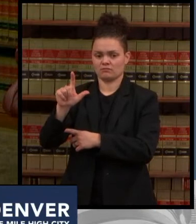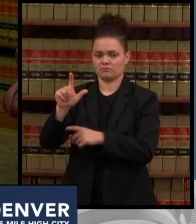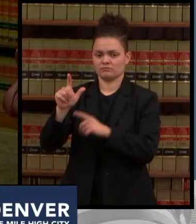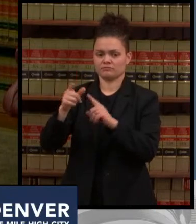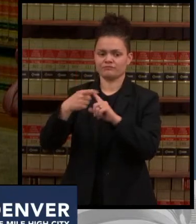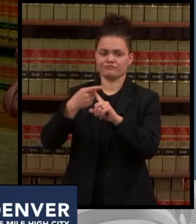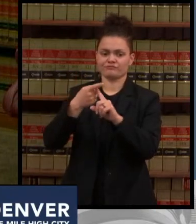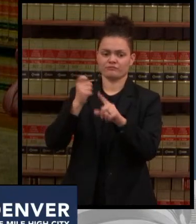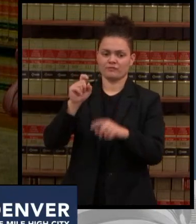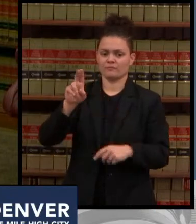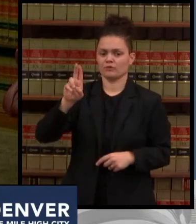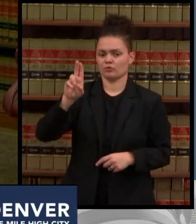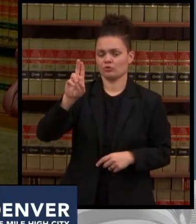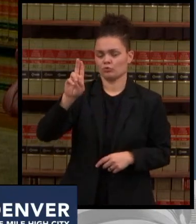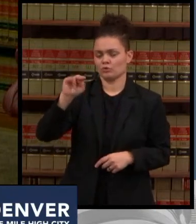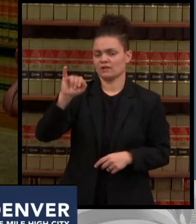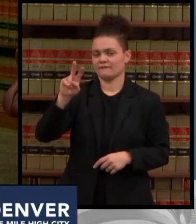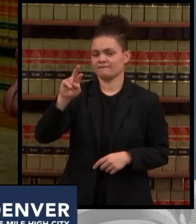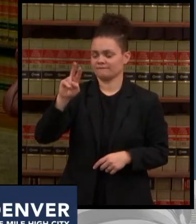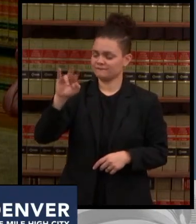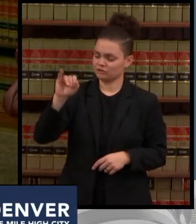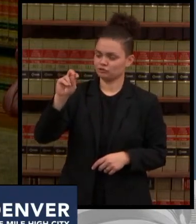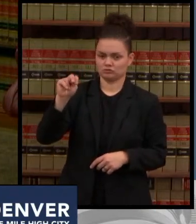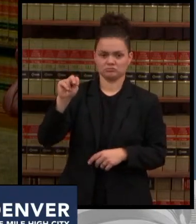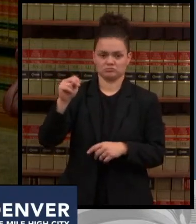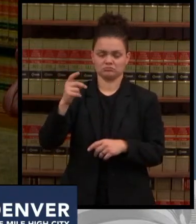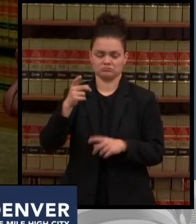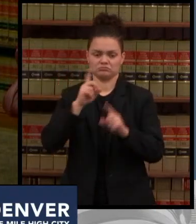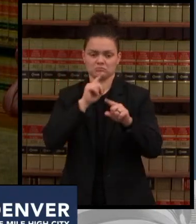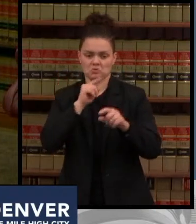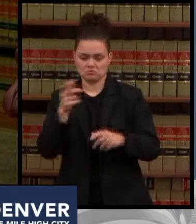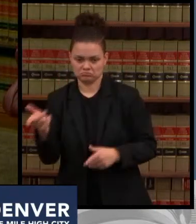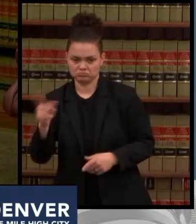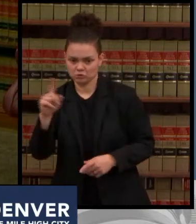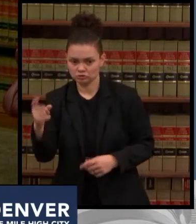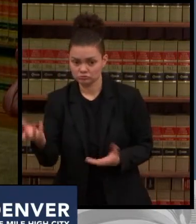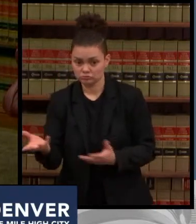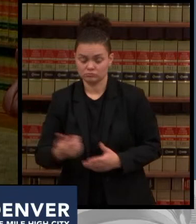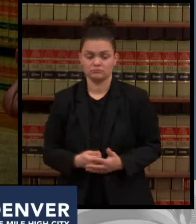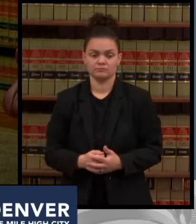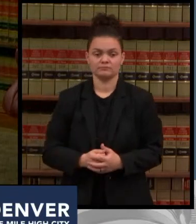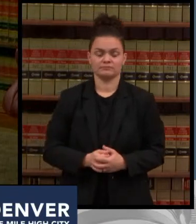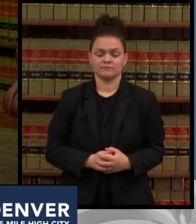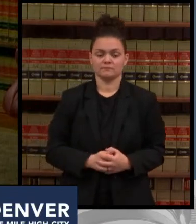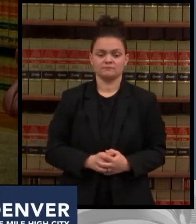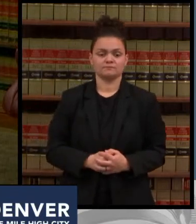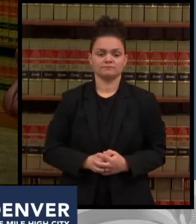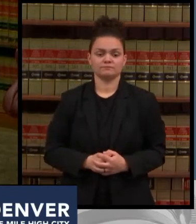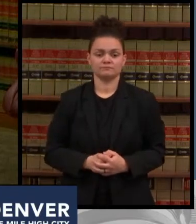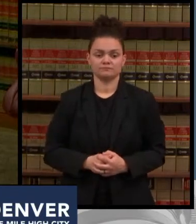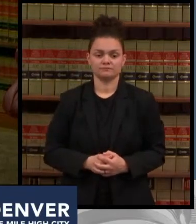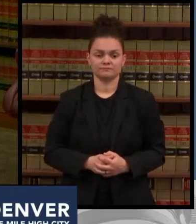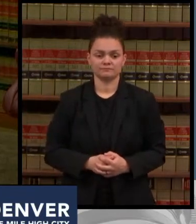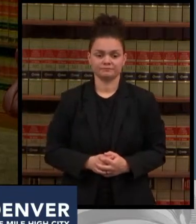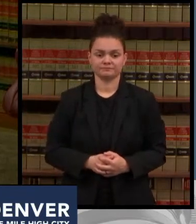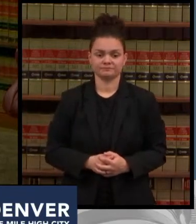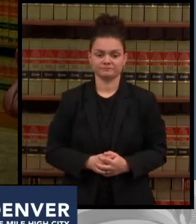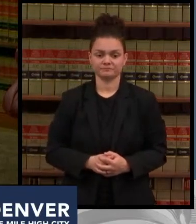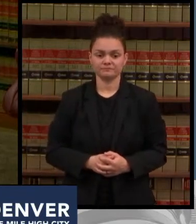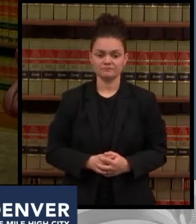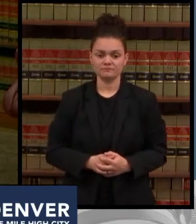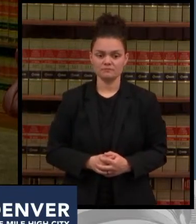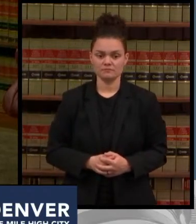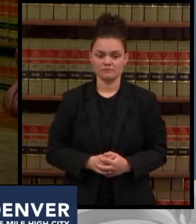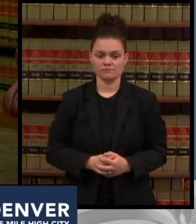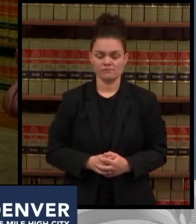Yes, good morning to all. I'm pretty sure these changes must be implemented in bars and nightlife